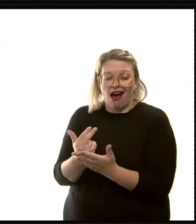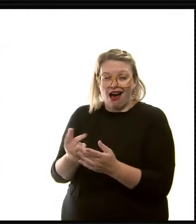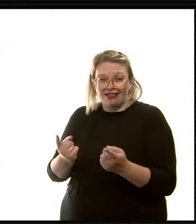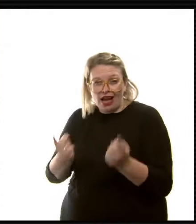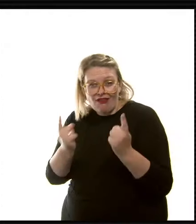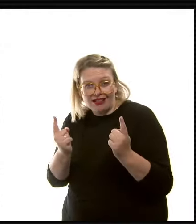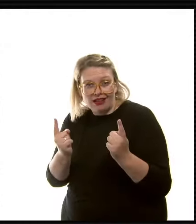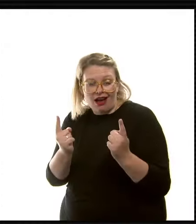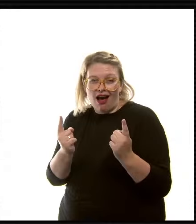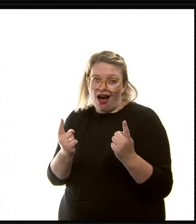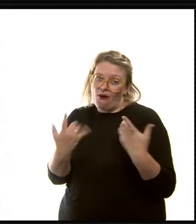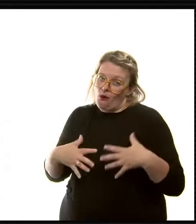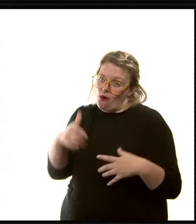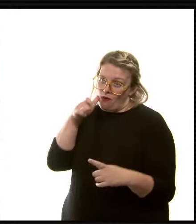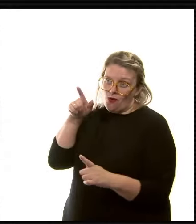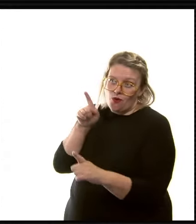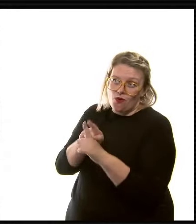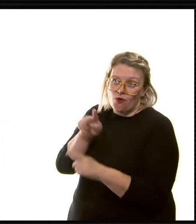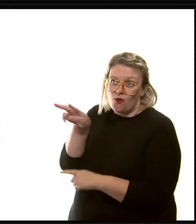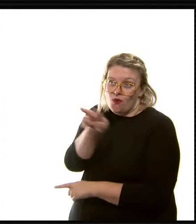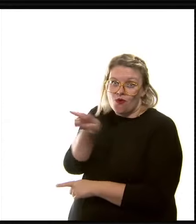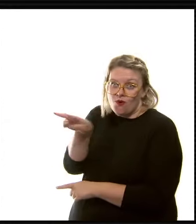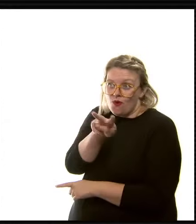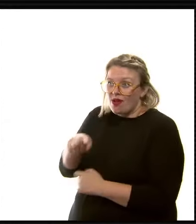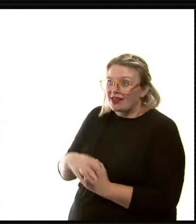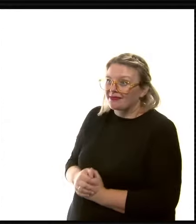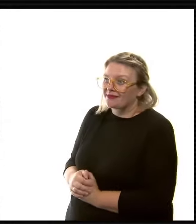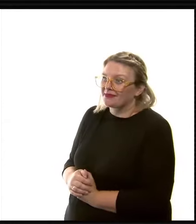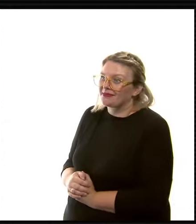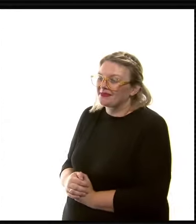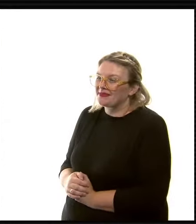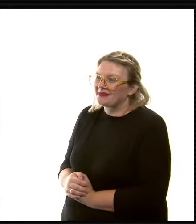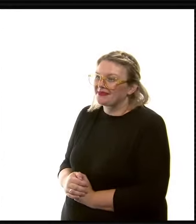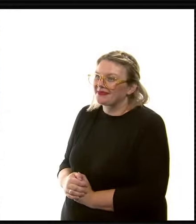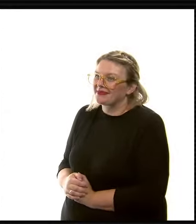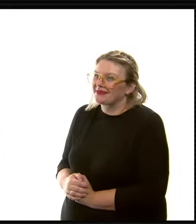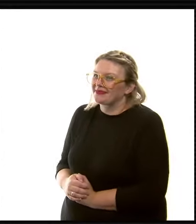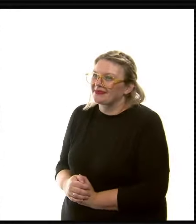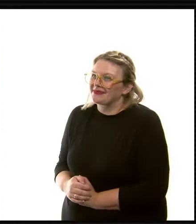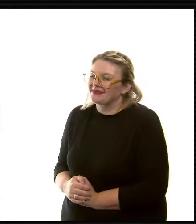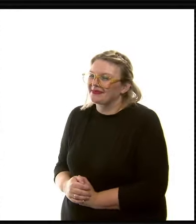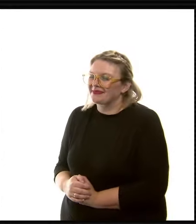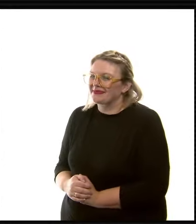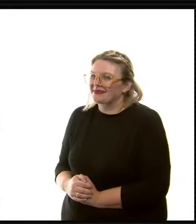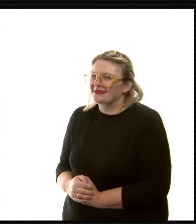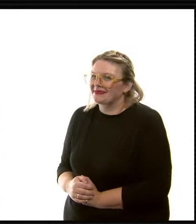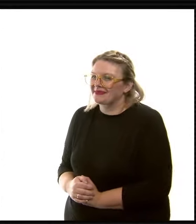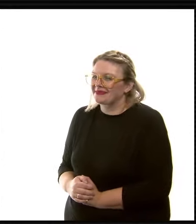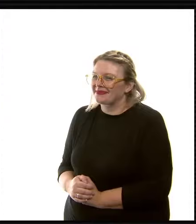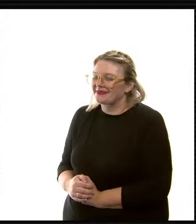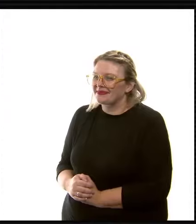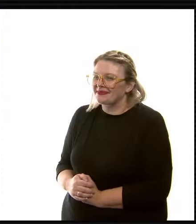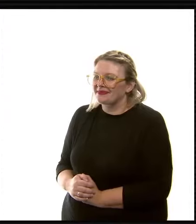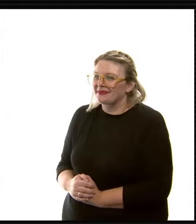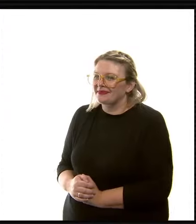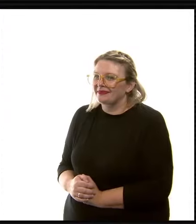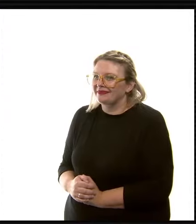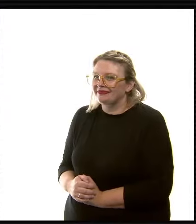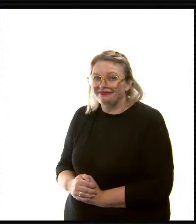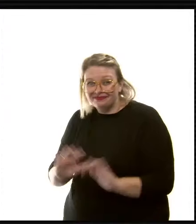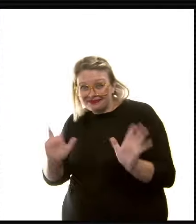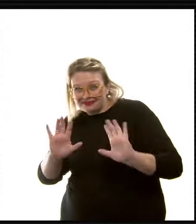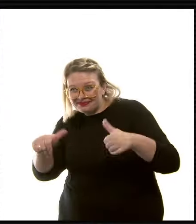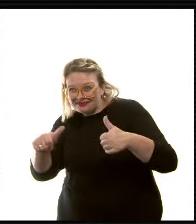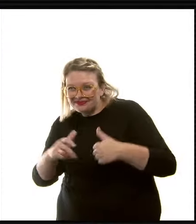team. Give it up for Mojang Studios' Agnes, everyone. Agnes and Fred. In you come. Hey, guys.